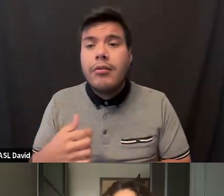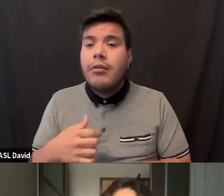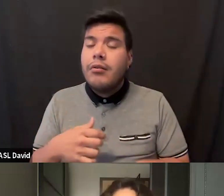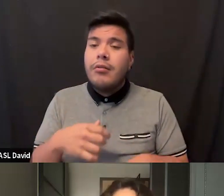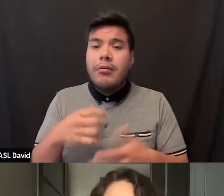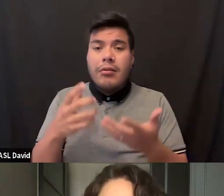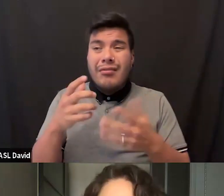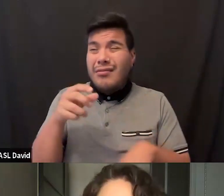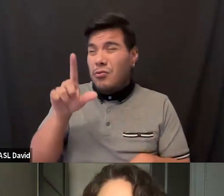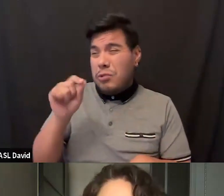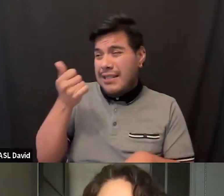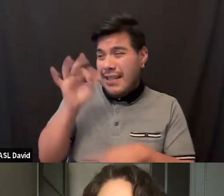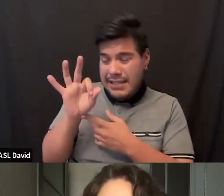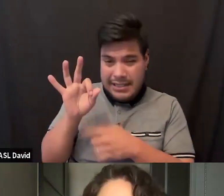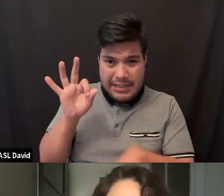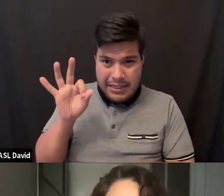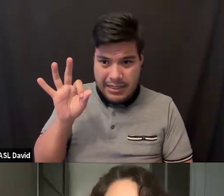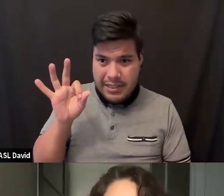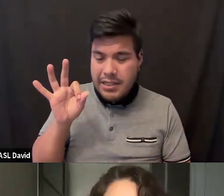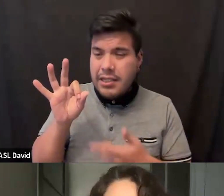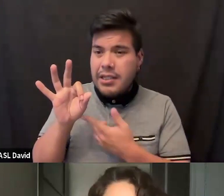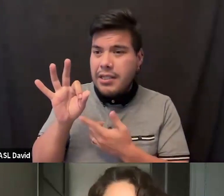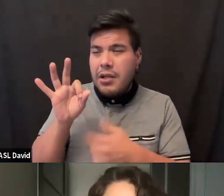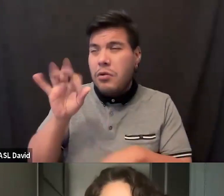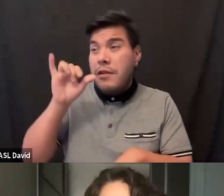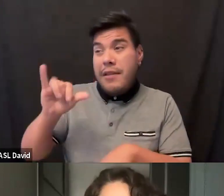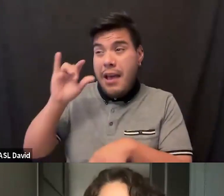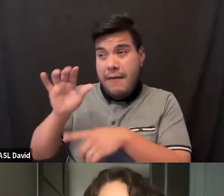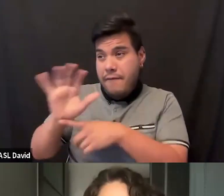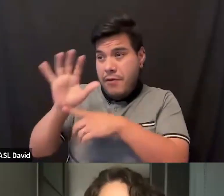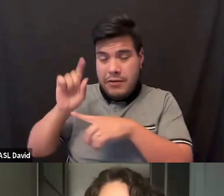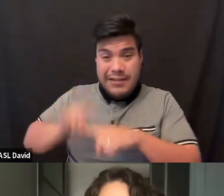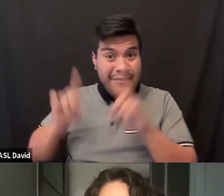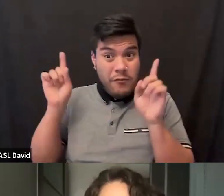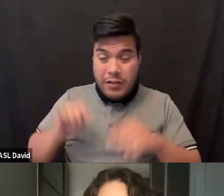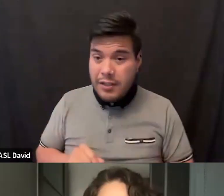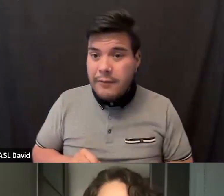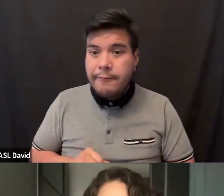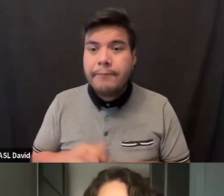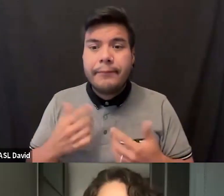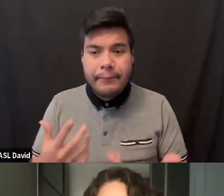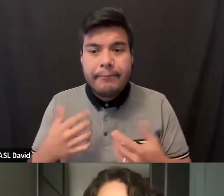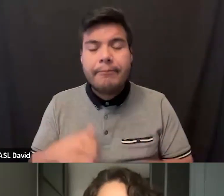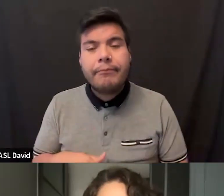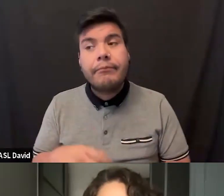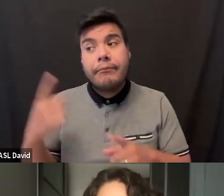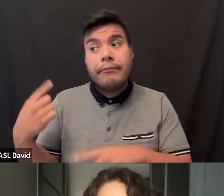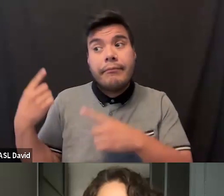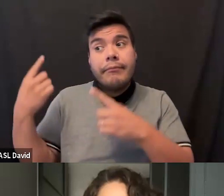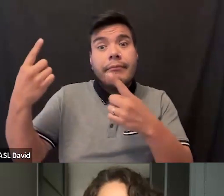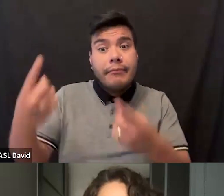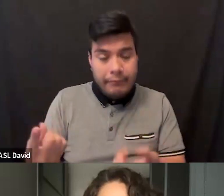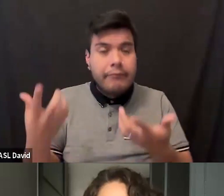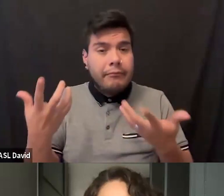in 2019, and it's completely different kind of movie, you know. So, but since then we